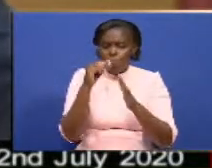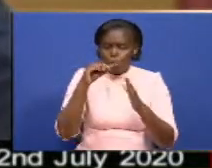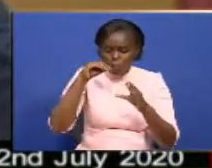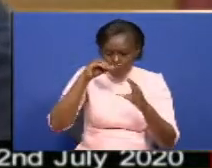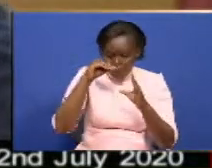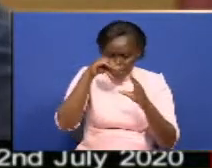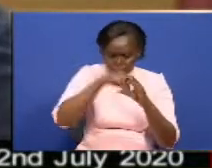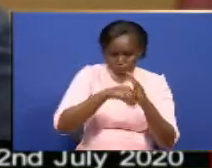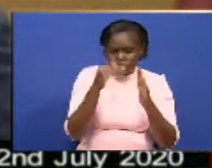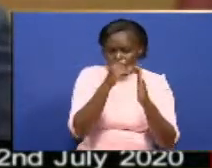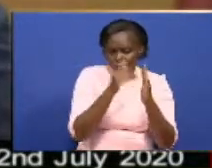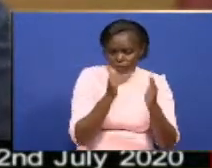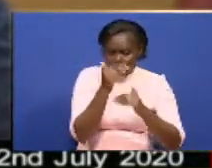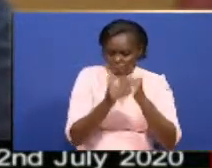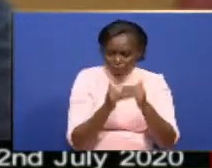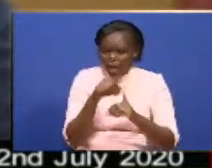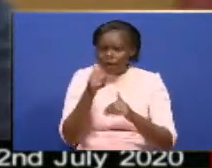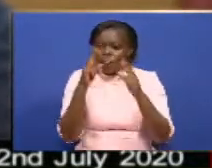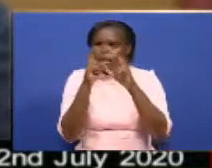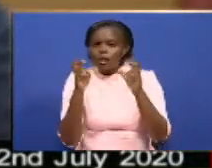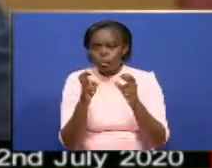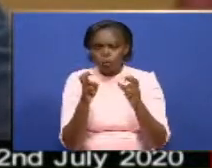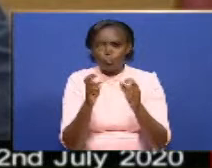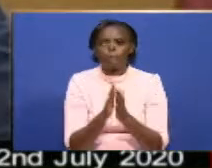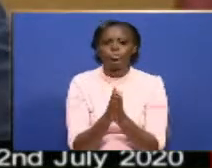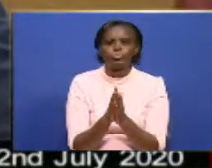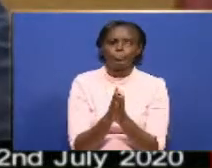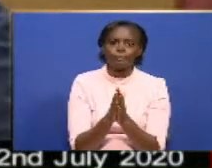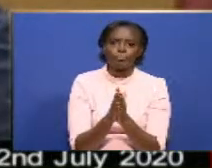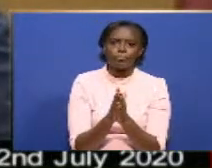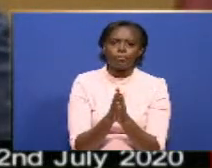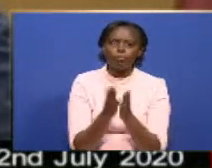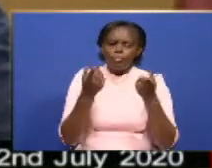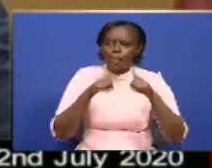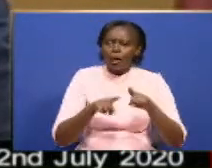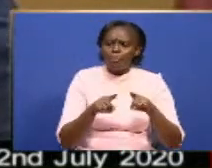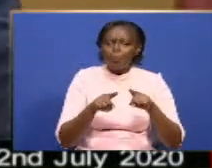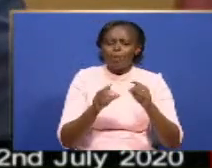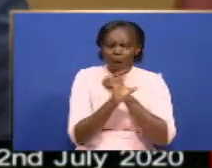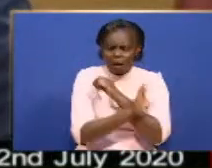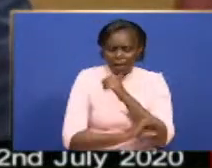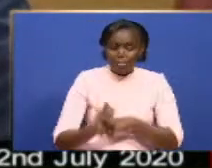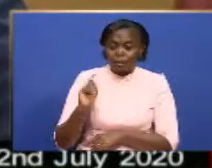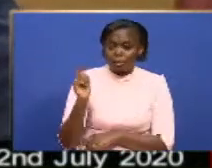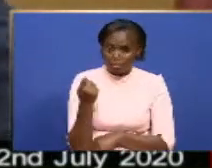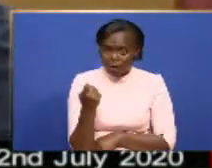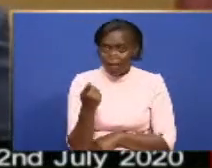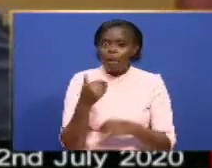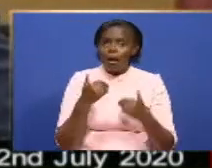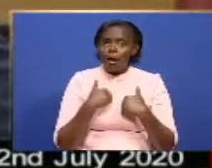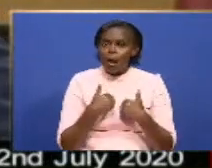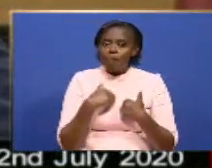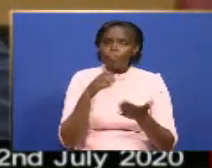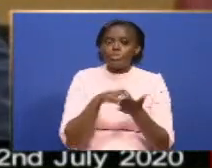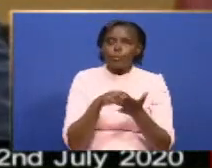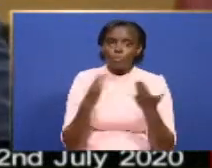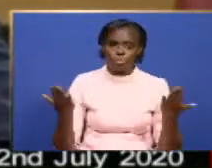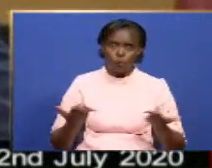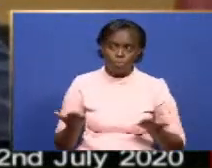process. The other issue, Honorable Speaker, is, and this has happened in this country, we have heard of situations